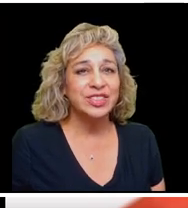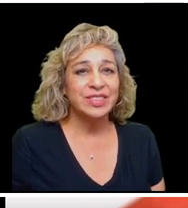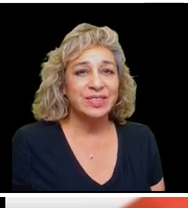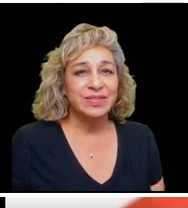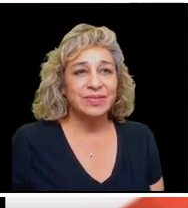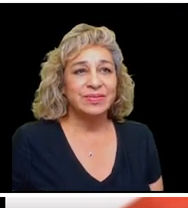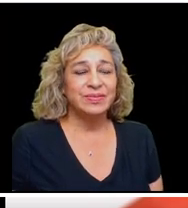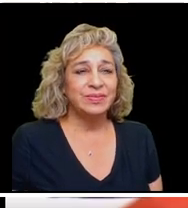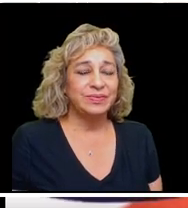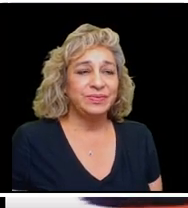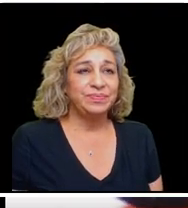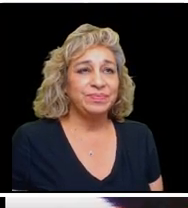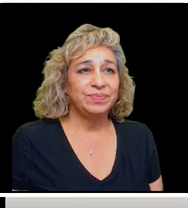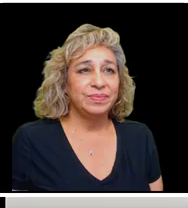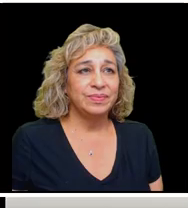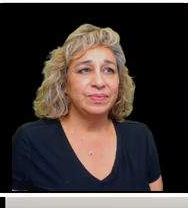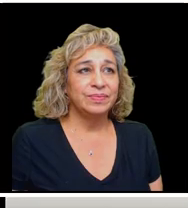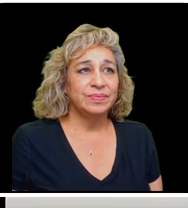and